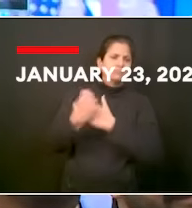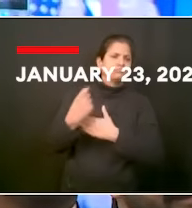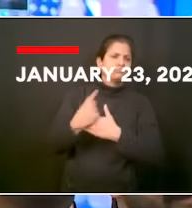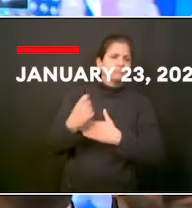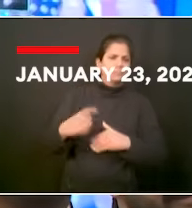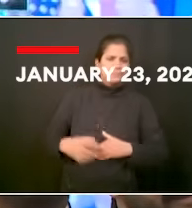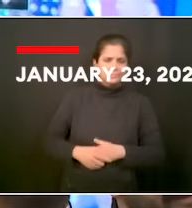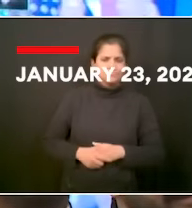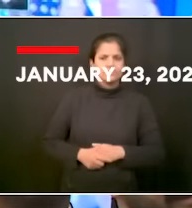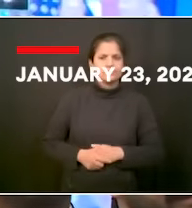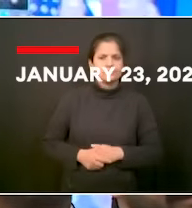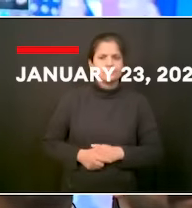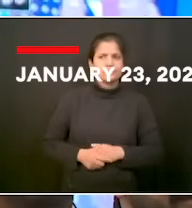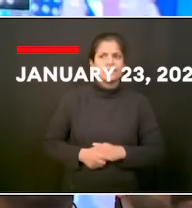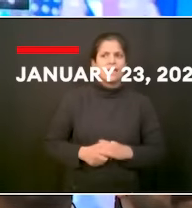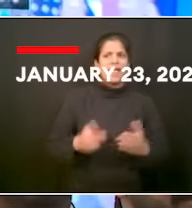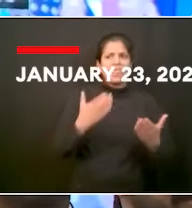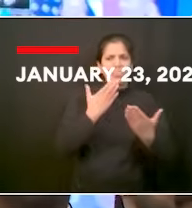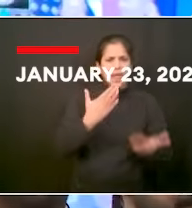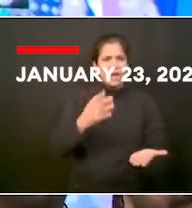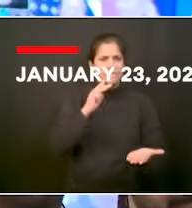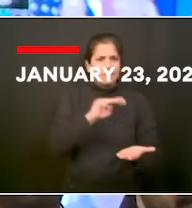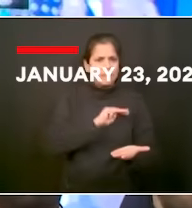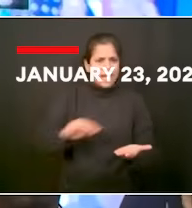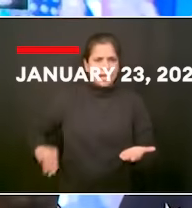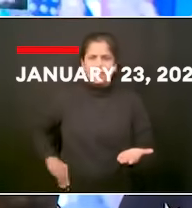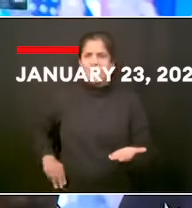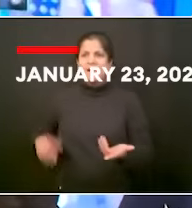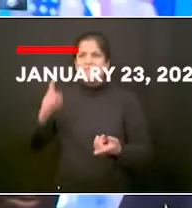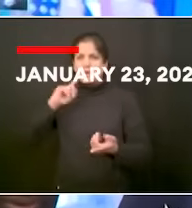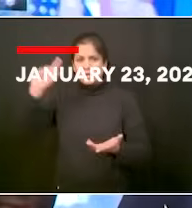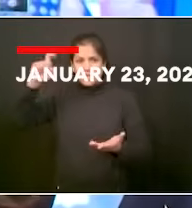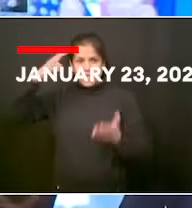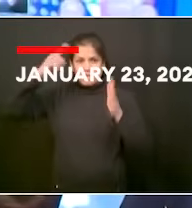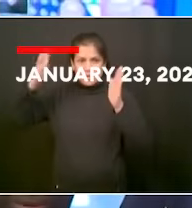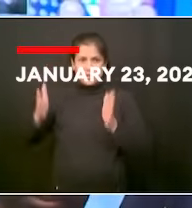Mayor, and thank you, Governor, for your leadership as well.